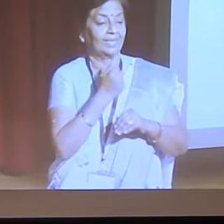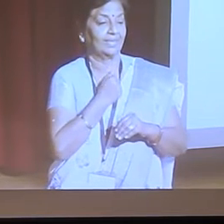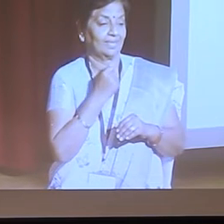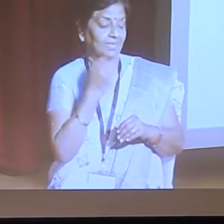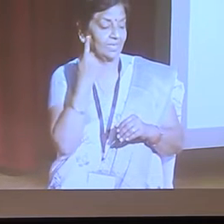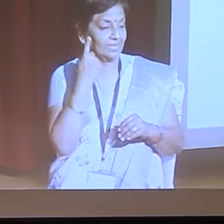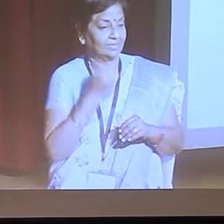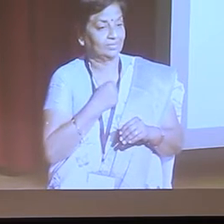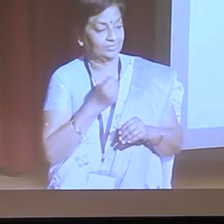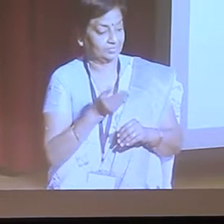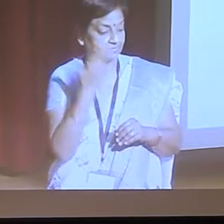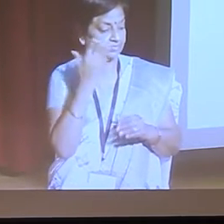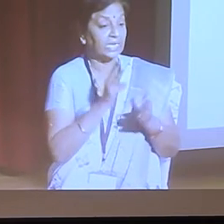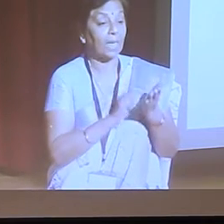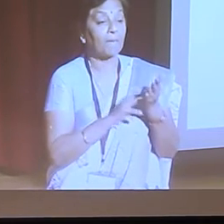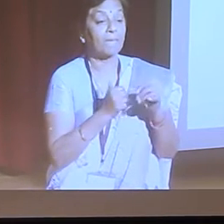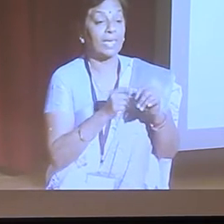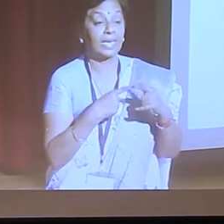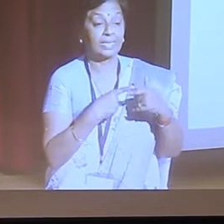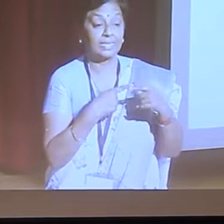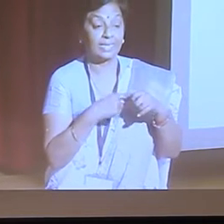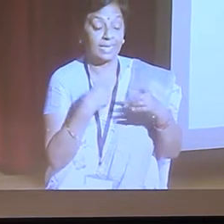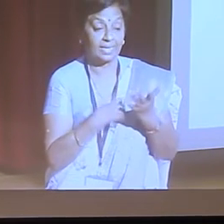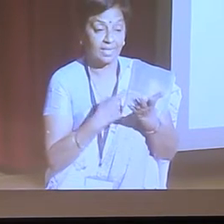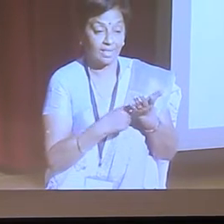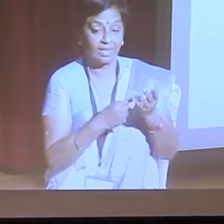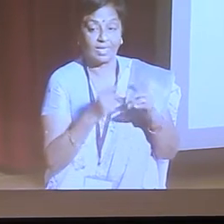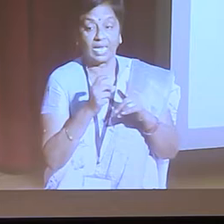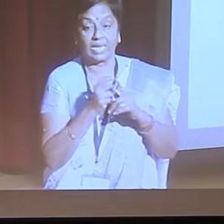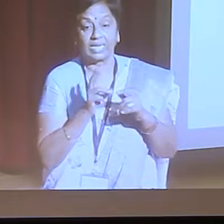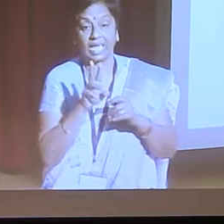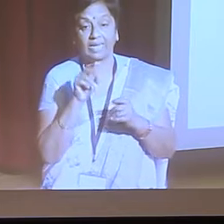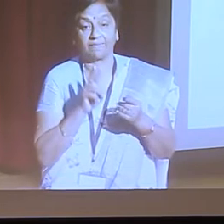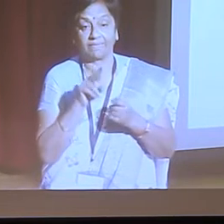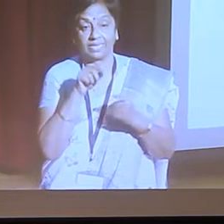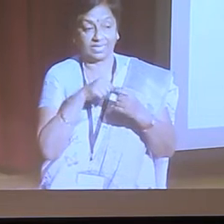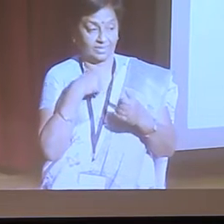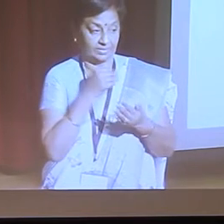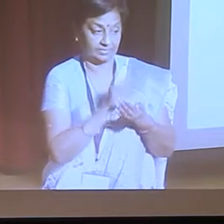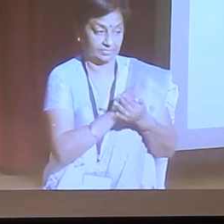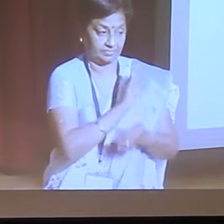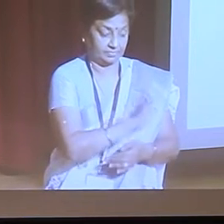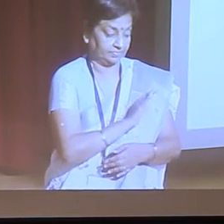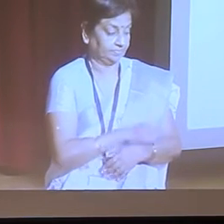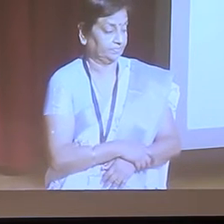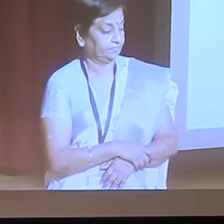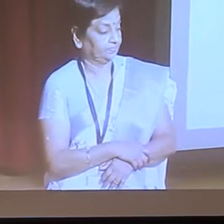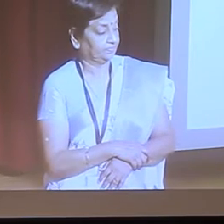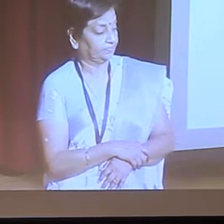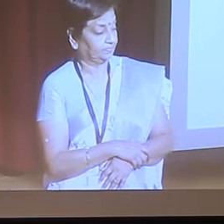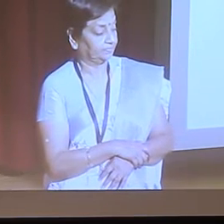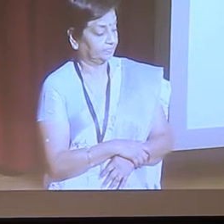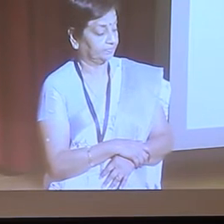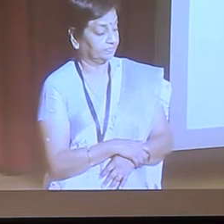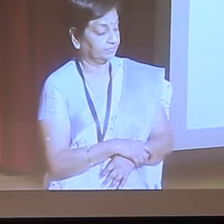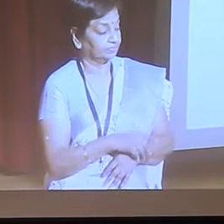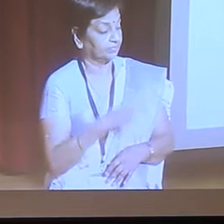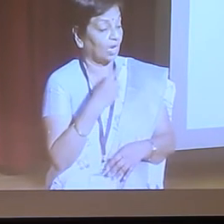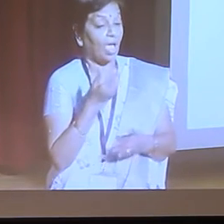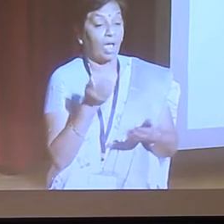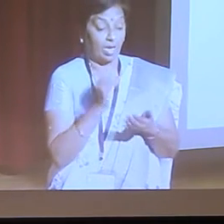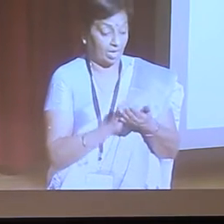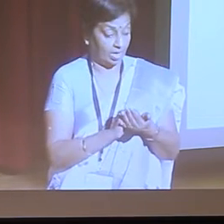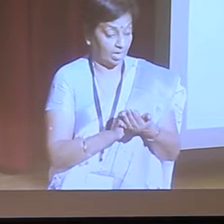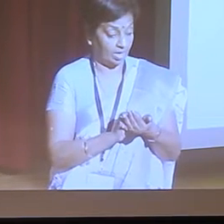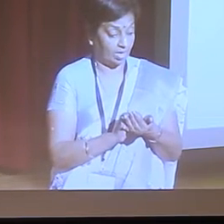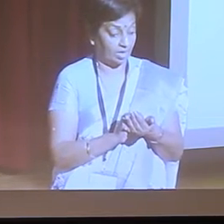of educational materials used in a wide range of school and university subjects, and also